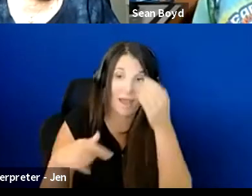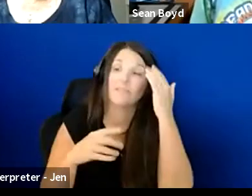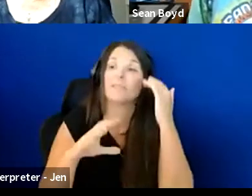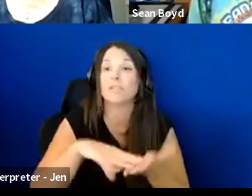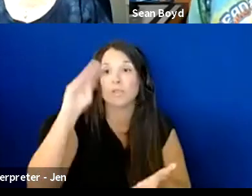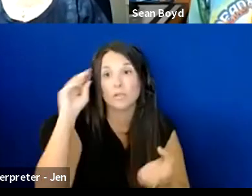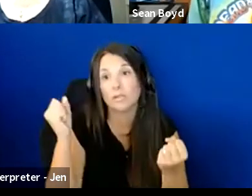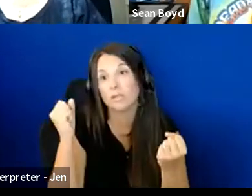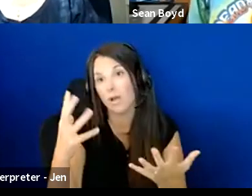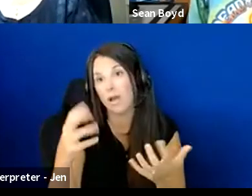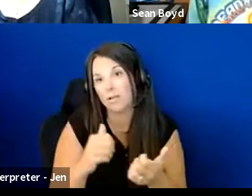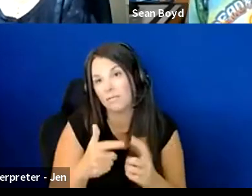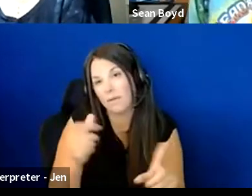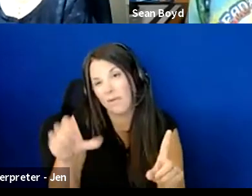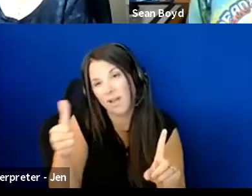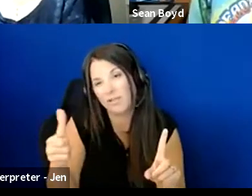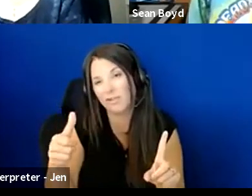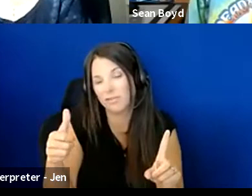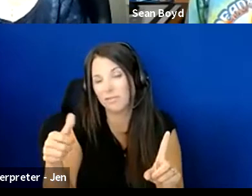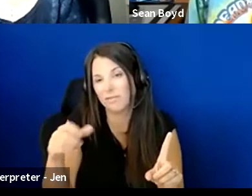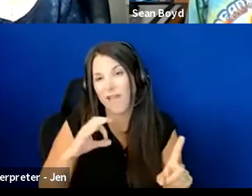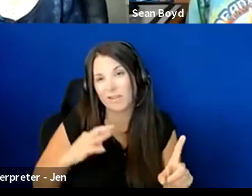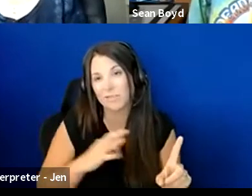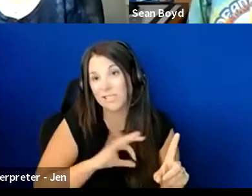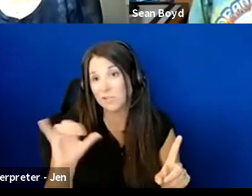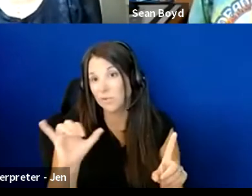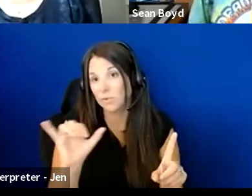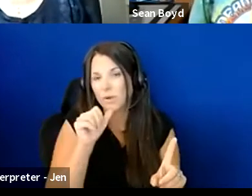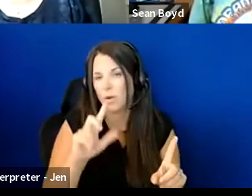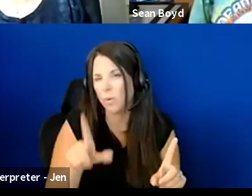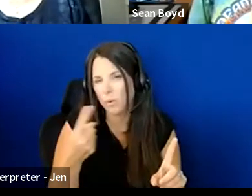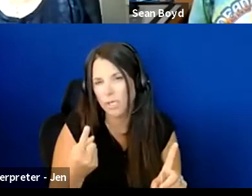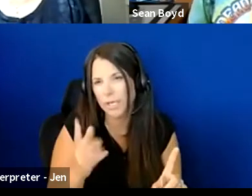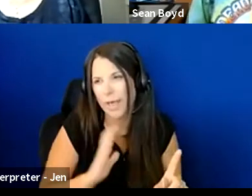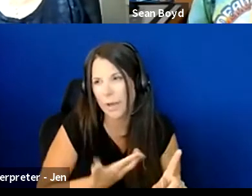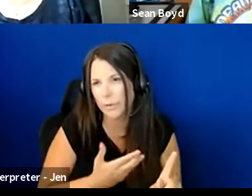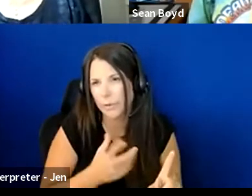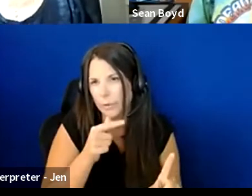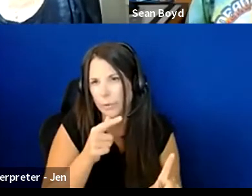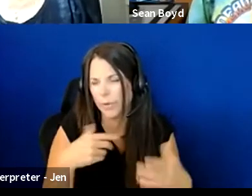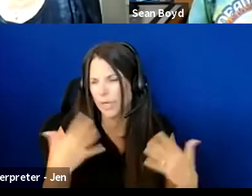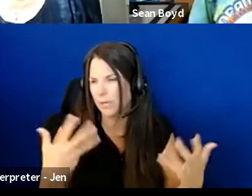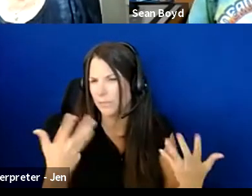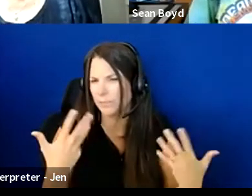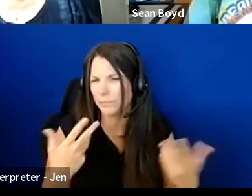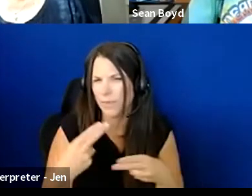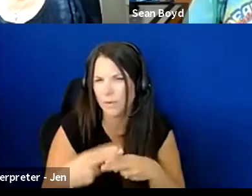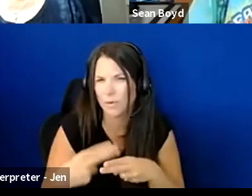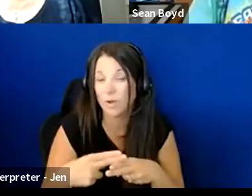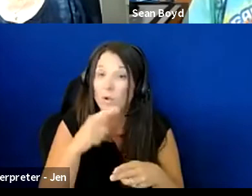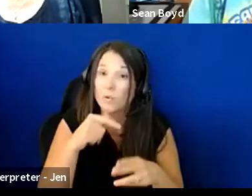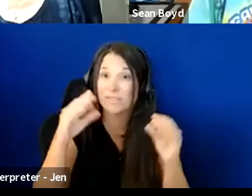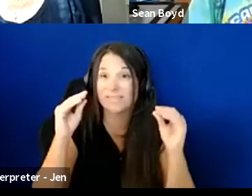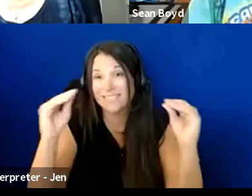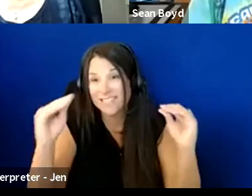other faculty, not only from our, whoever is our, how we call, giving the course,